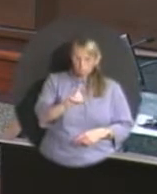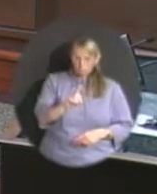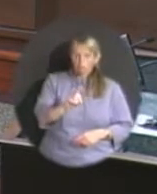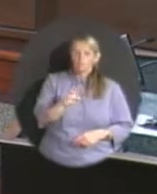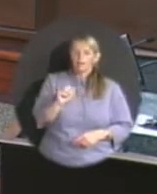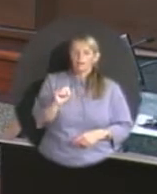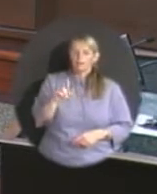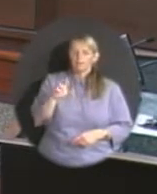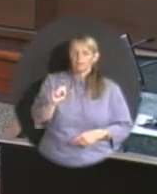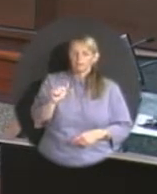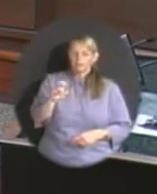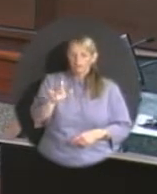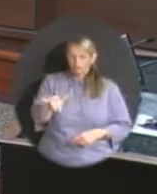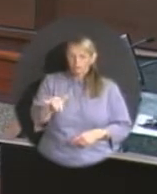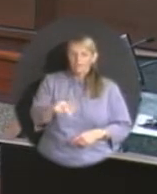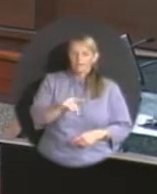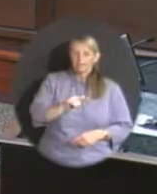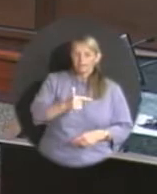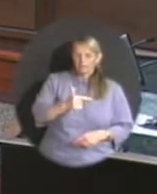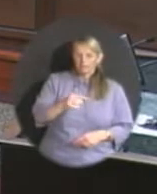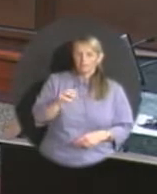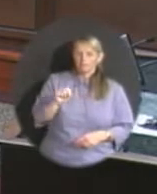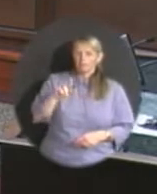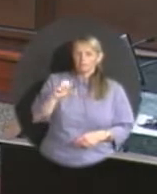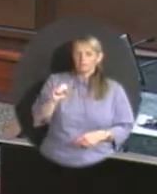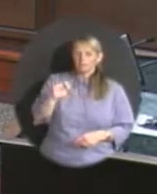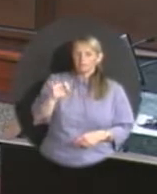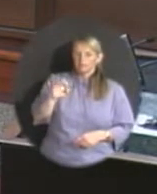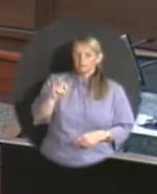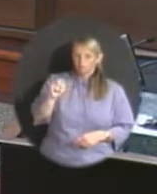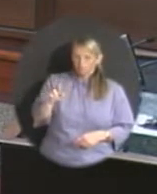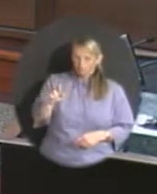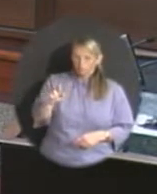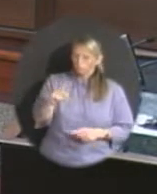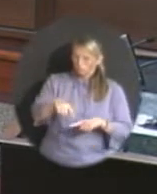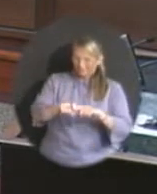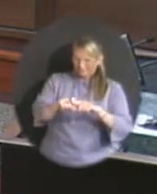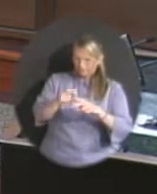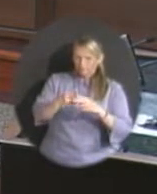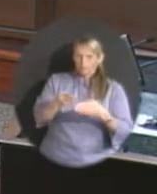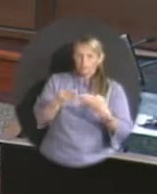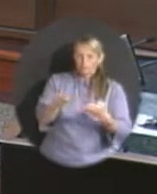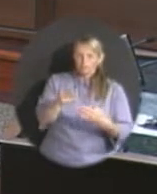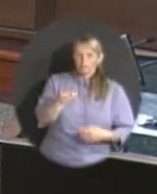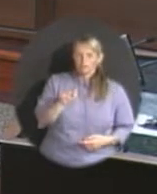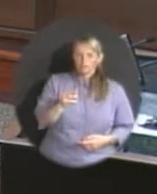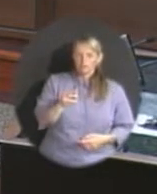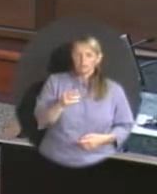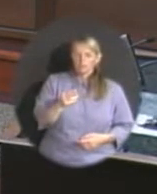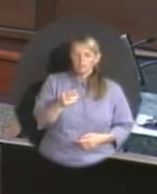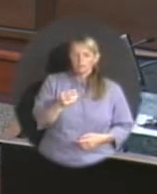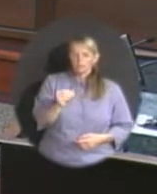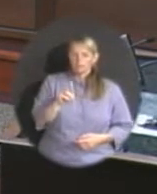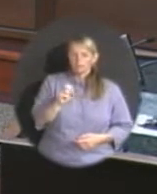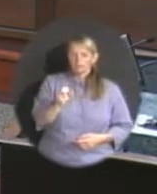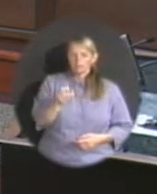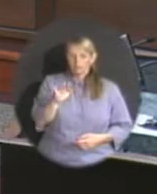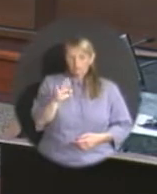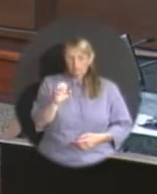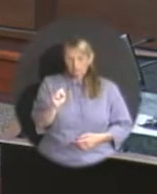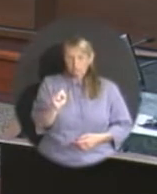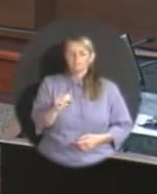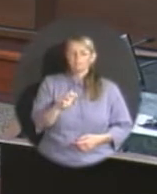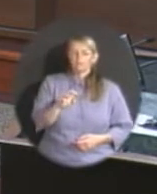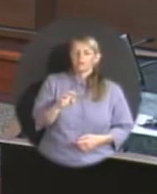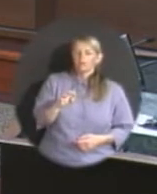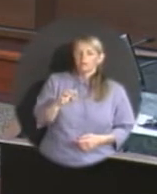and seconded by Mrs. Felter to cease nominations. Mrs. Hibbs? Whoops. Okay, that's right. Mr.